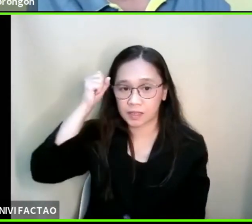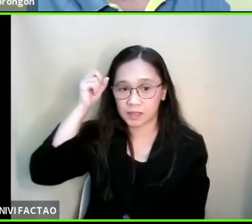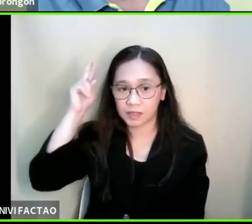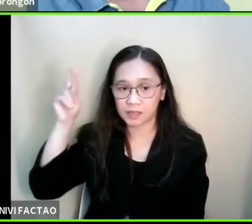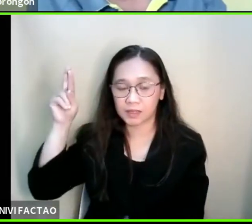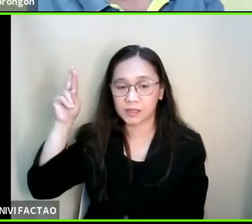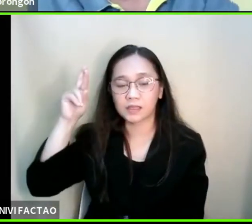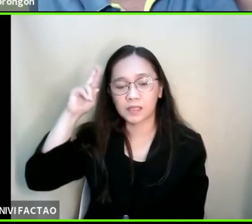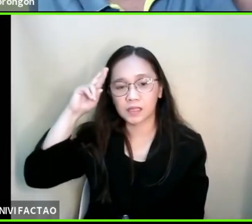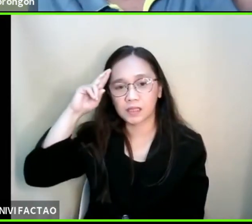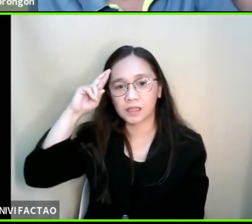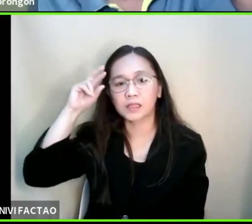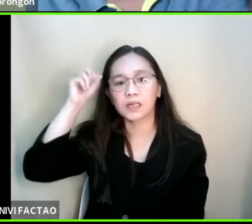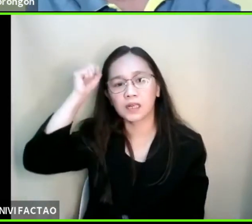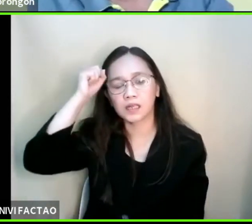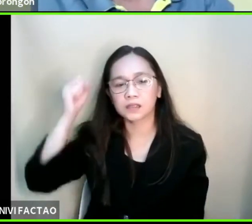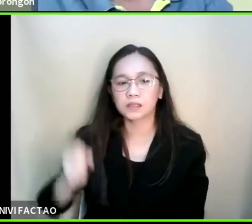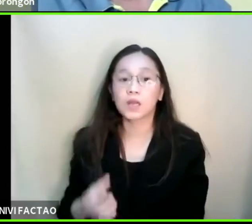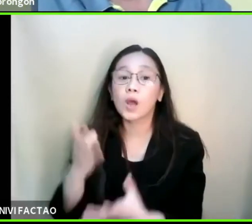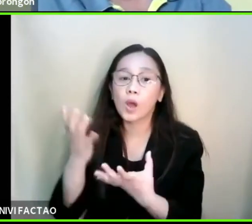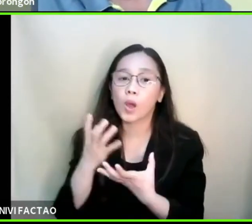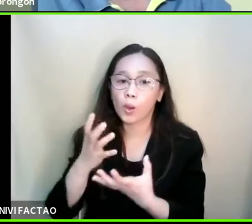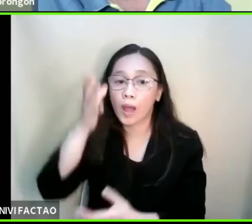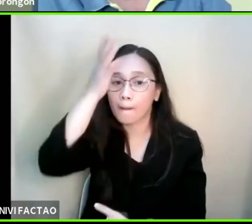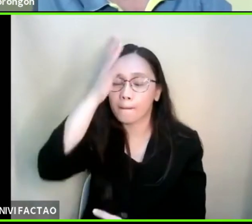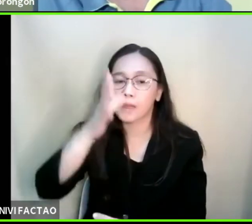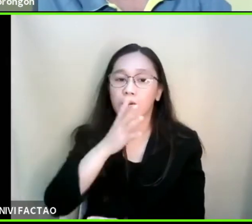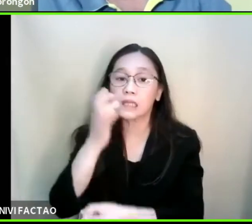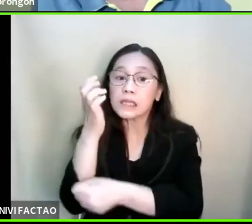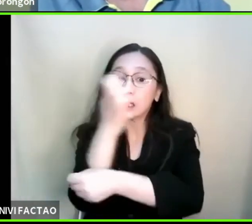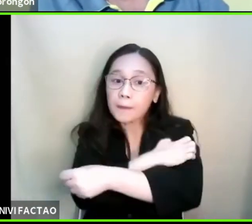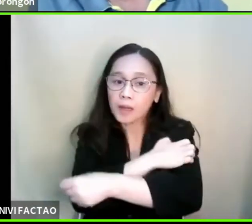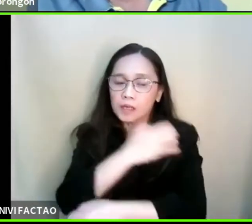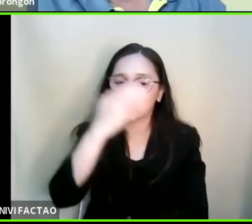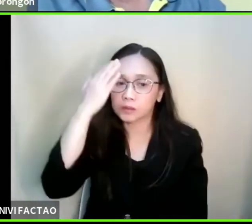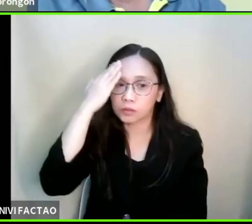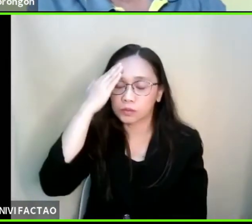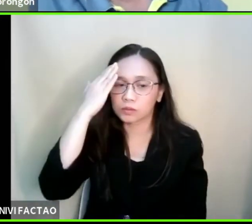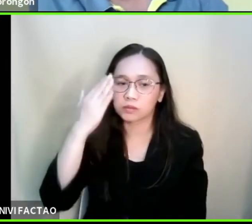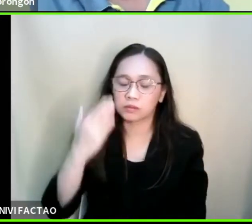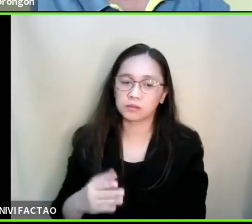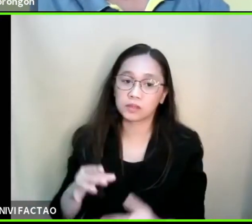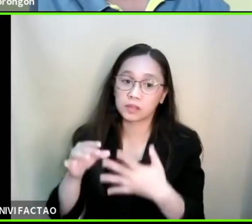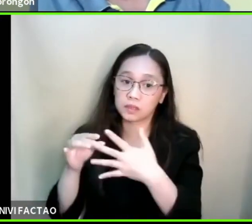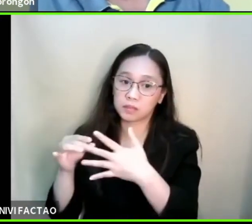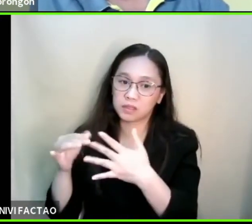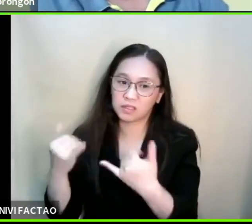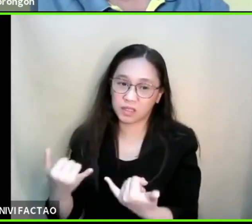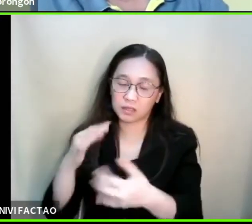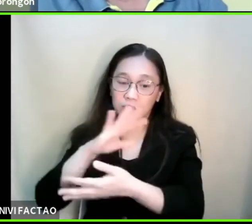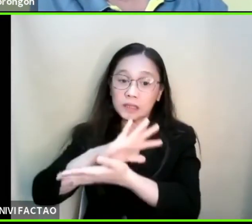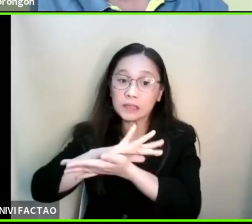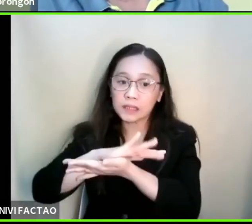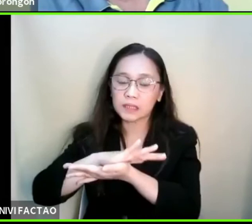wanted the parents to really be empowered to know na, kasi lalo na ngayon, no, in a pandemic